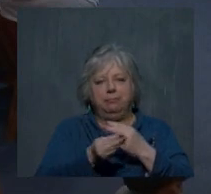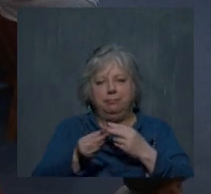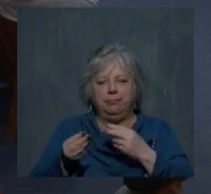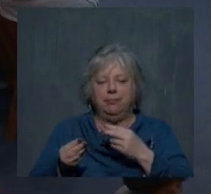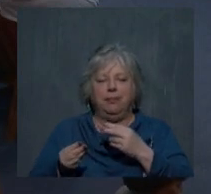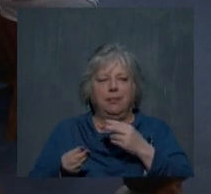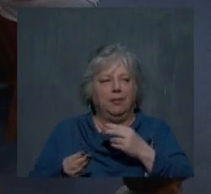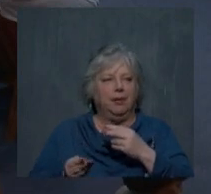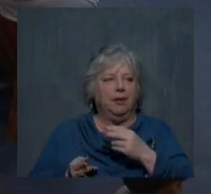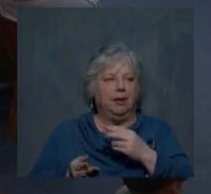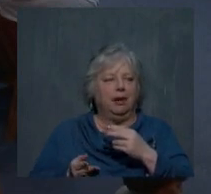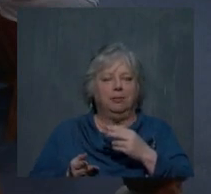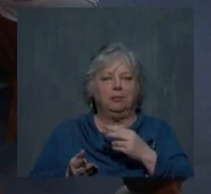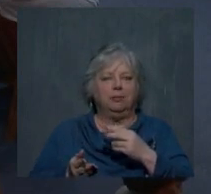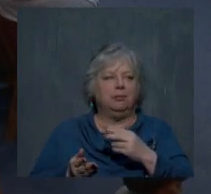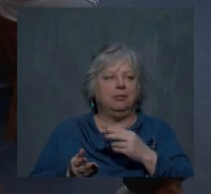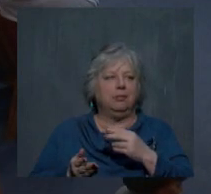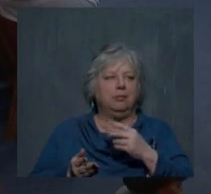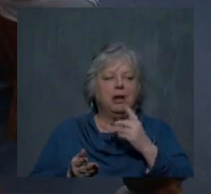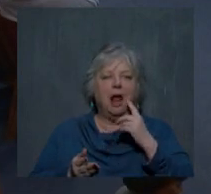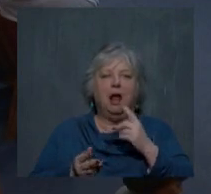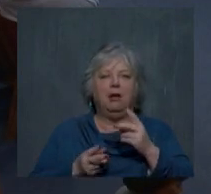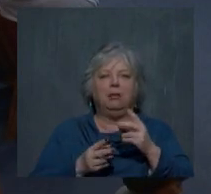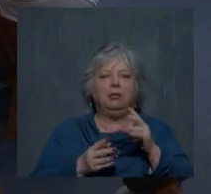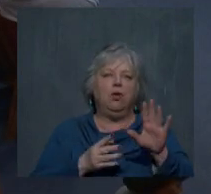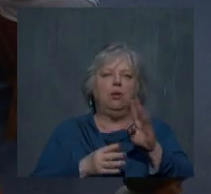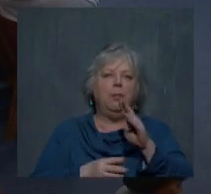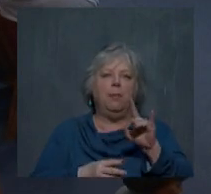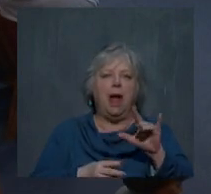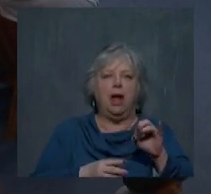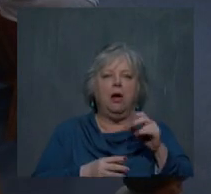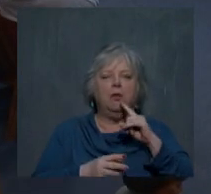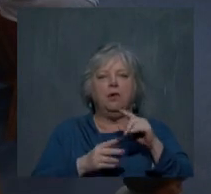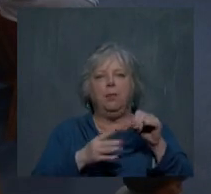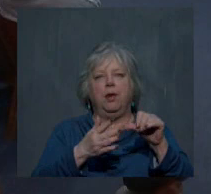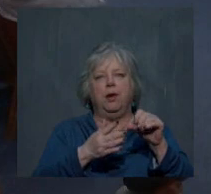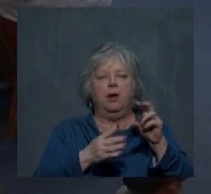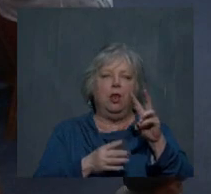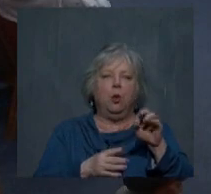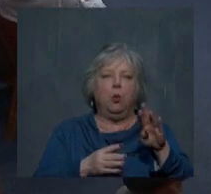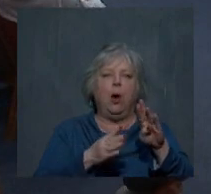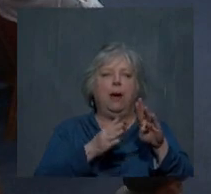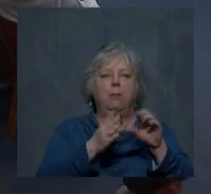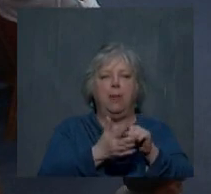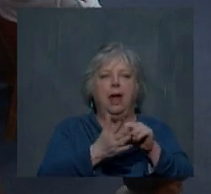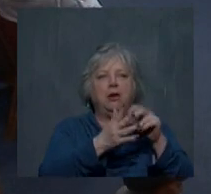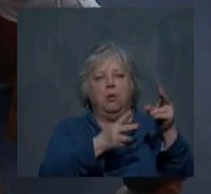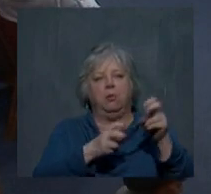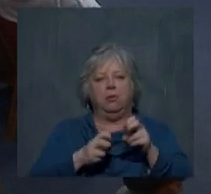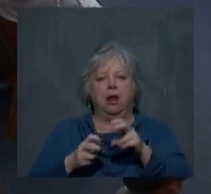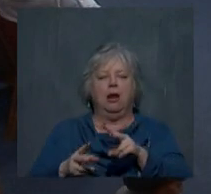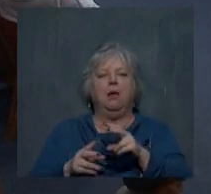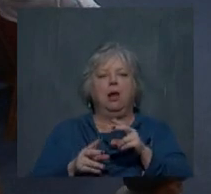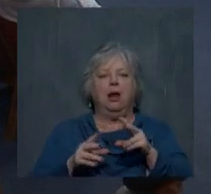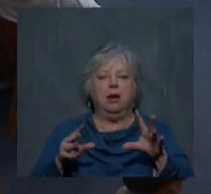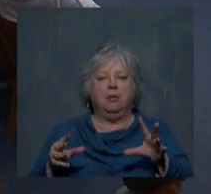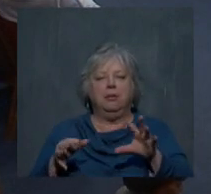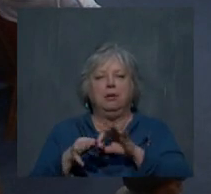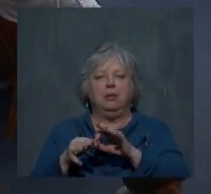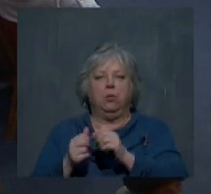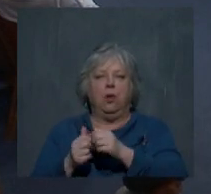pull off your bio off of our websites and send that in with with the names, and then we'll make sure that you get